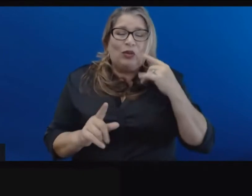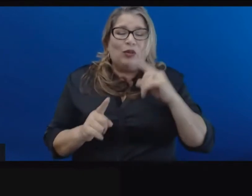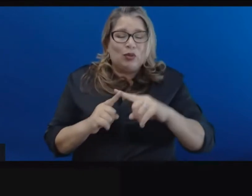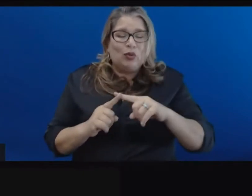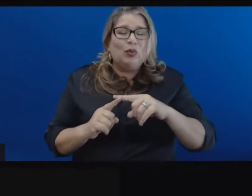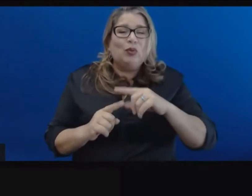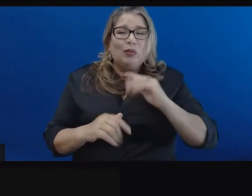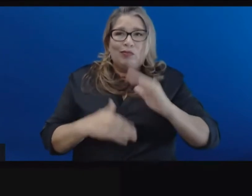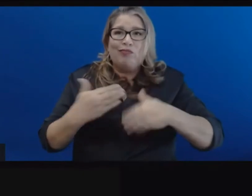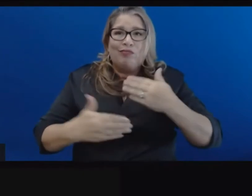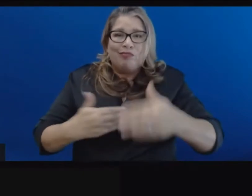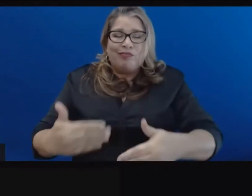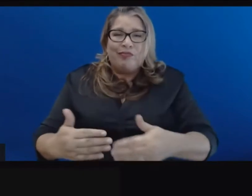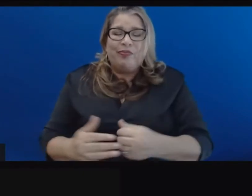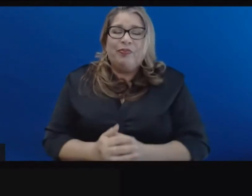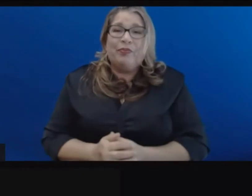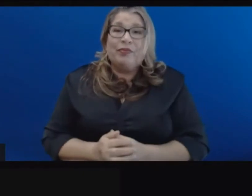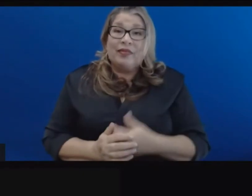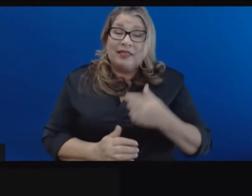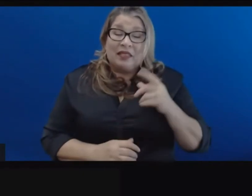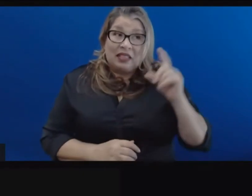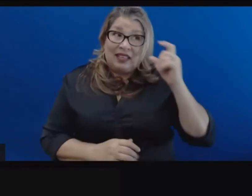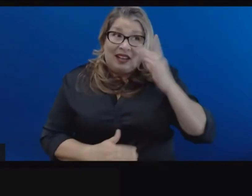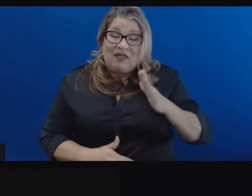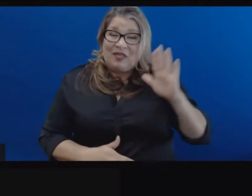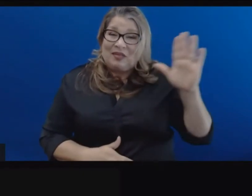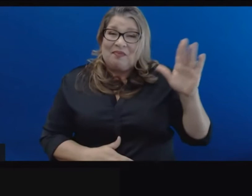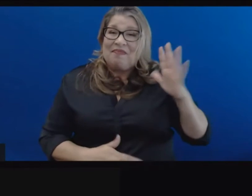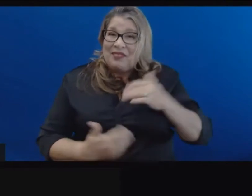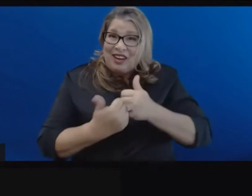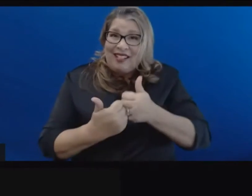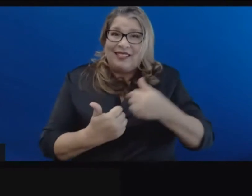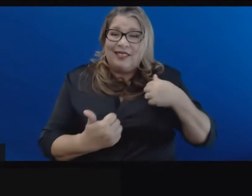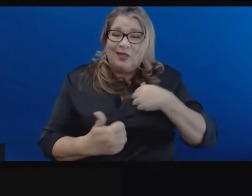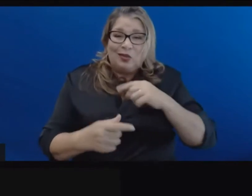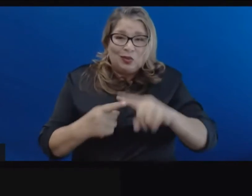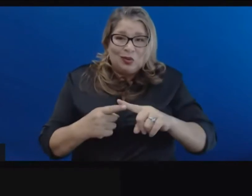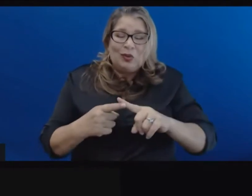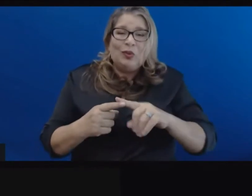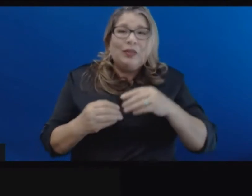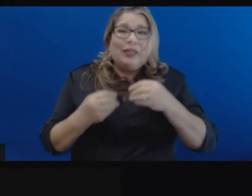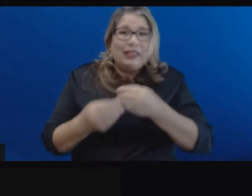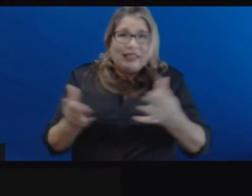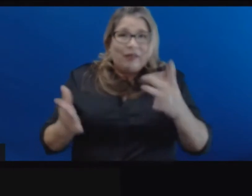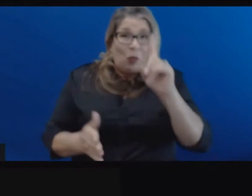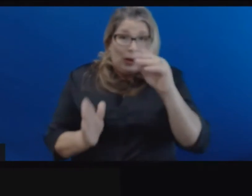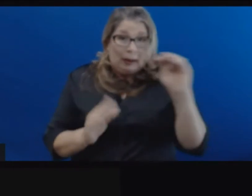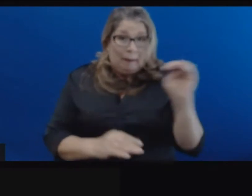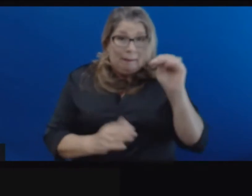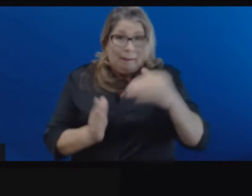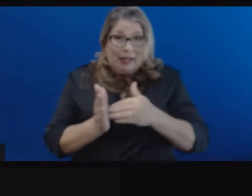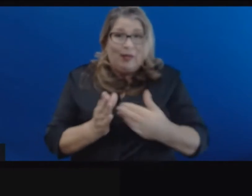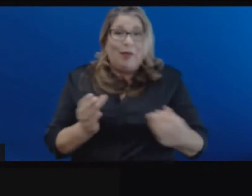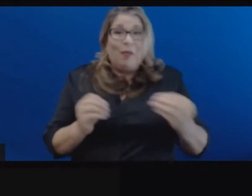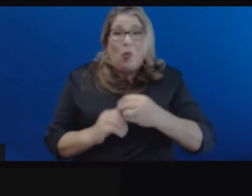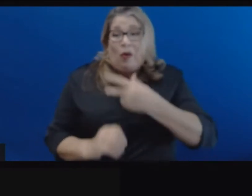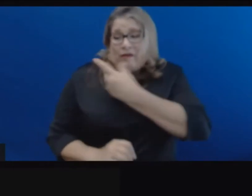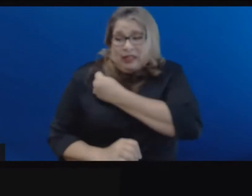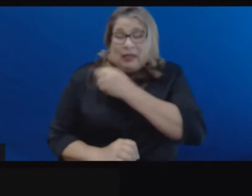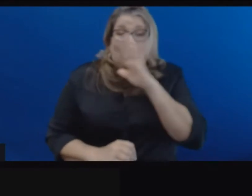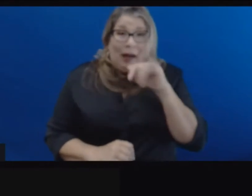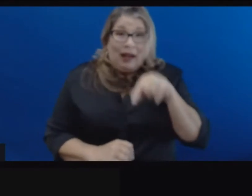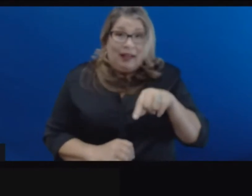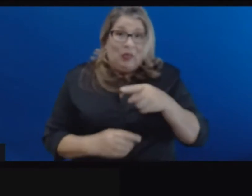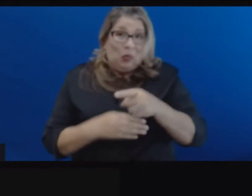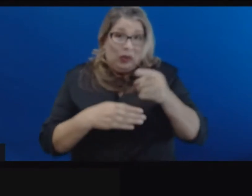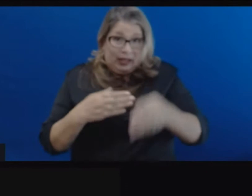the governor's challenge to focus on 1 million more vaccines by this weekend, that we will be